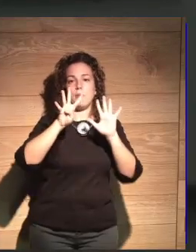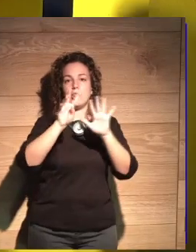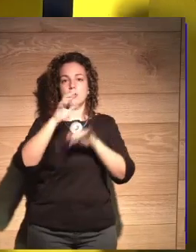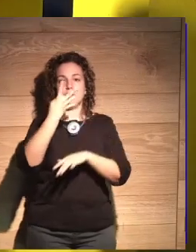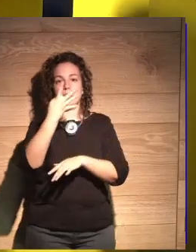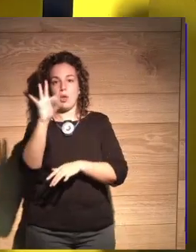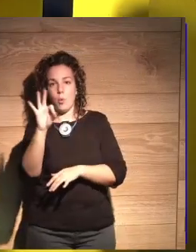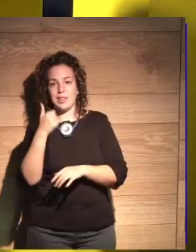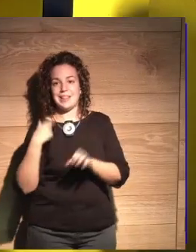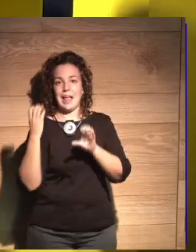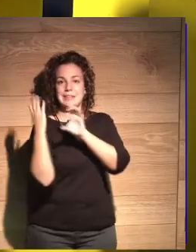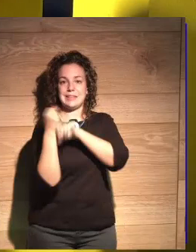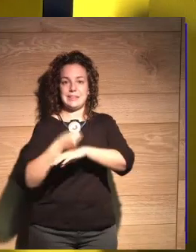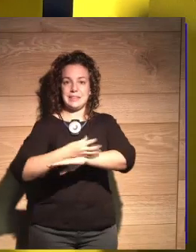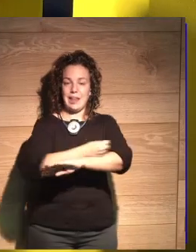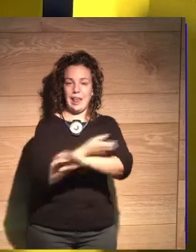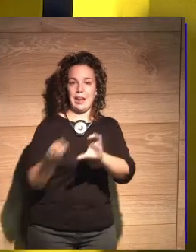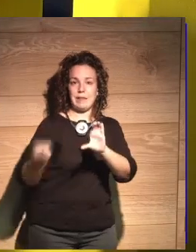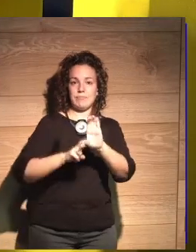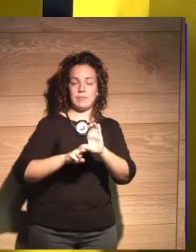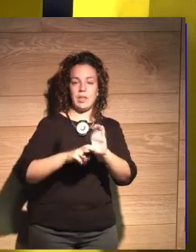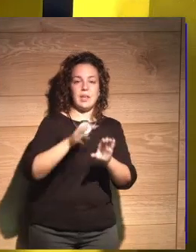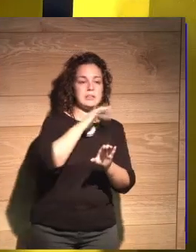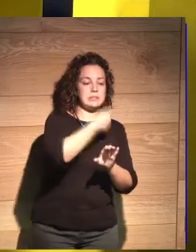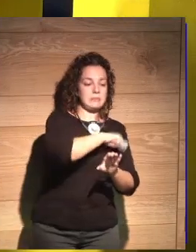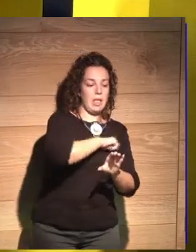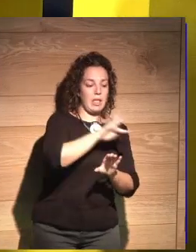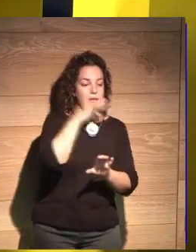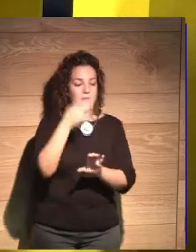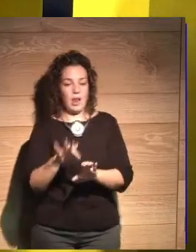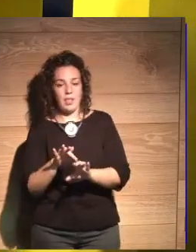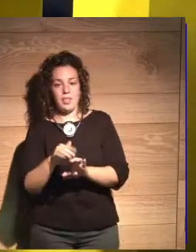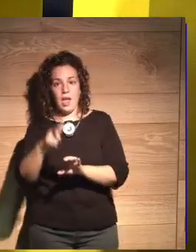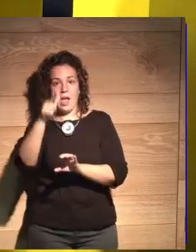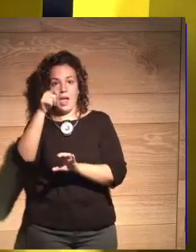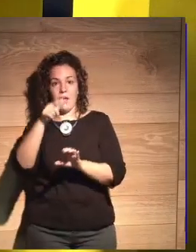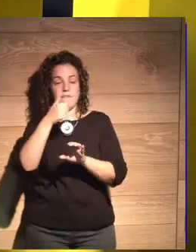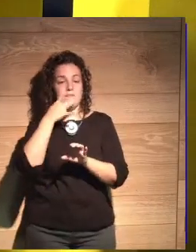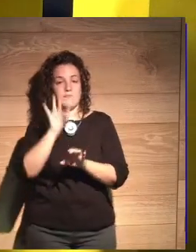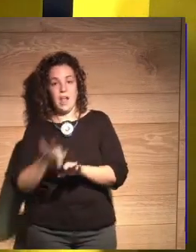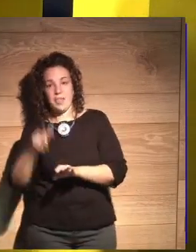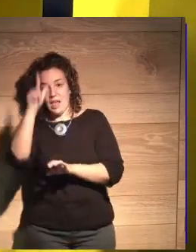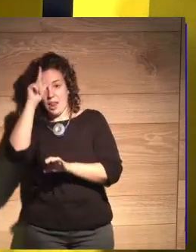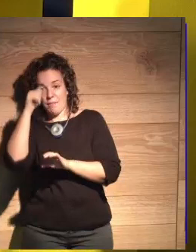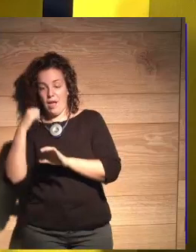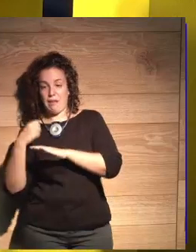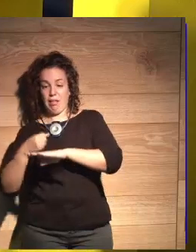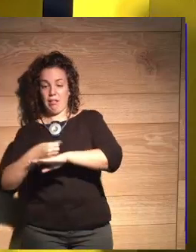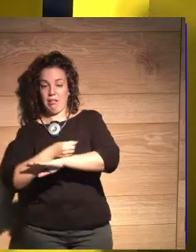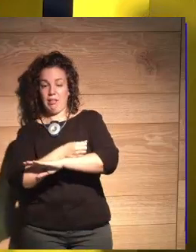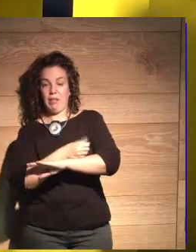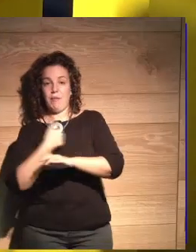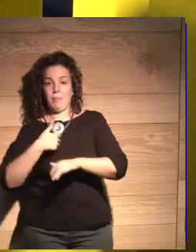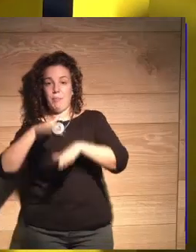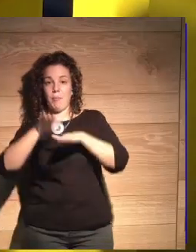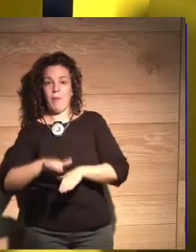France and Germany, the train stopped at the border for 2 hours while officials